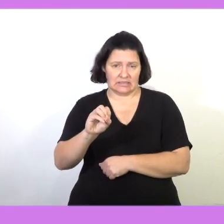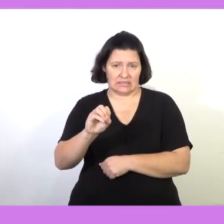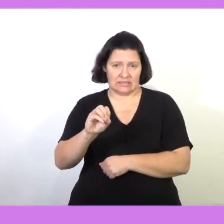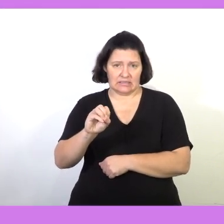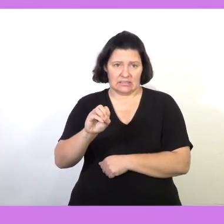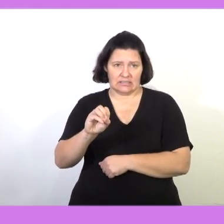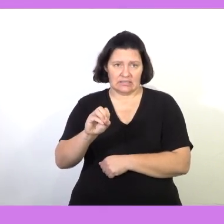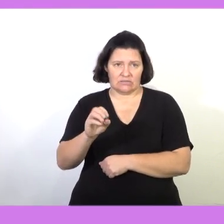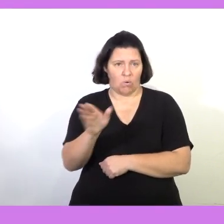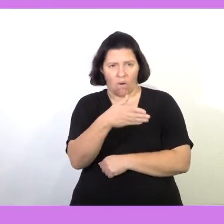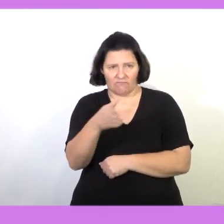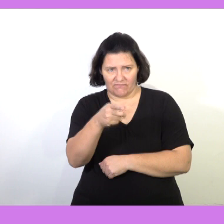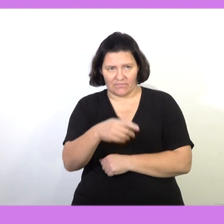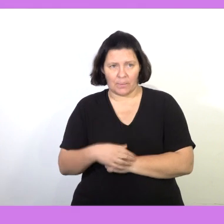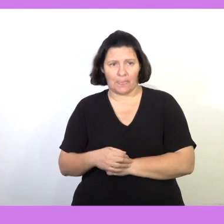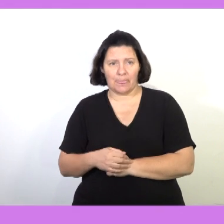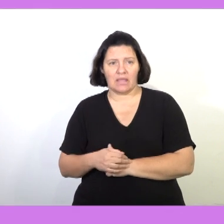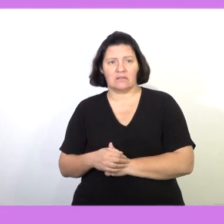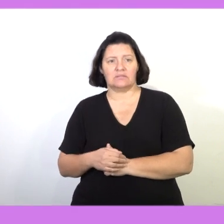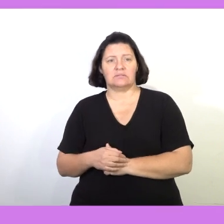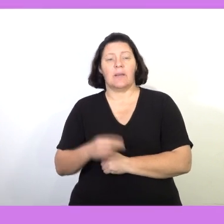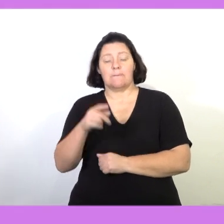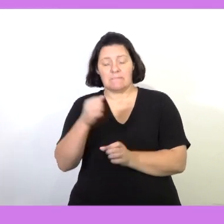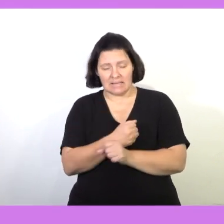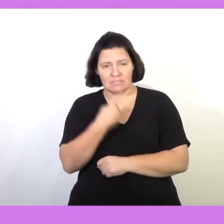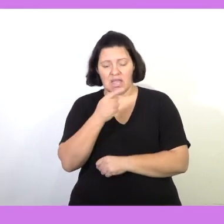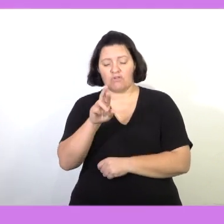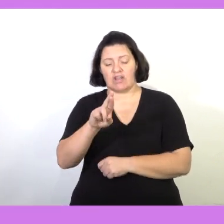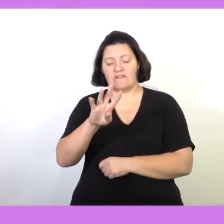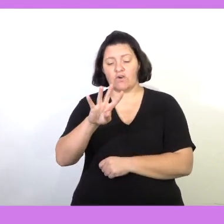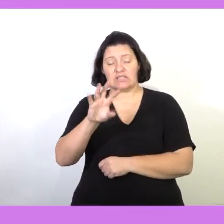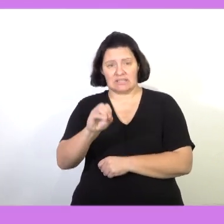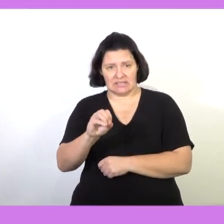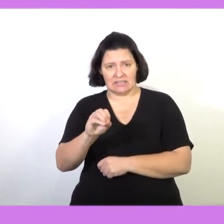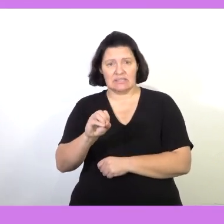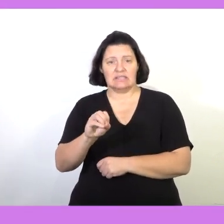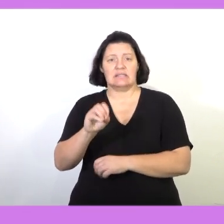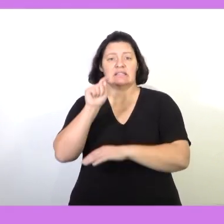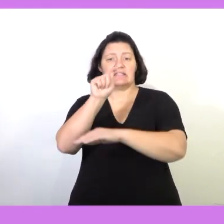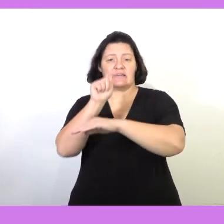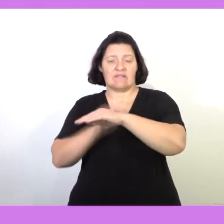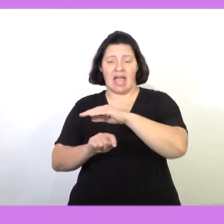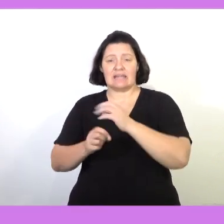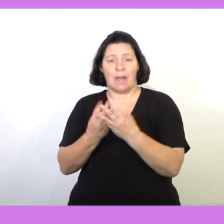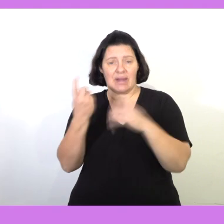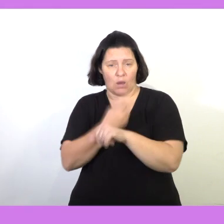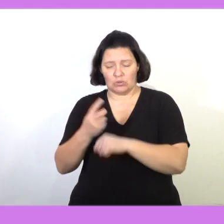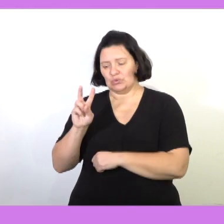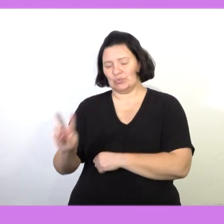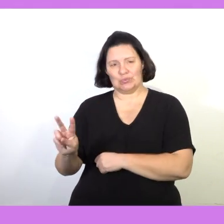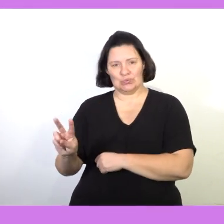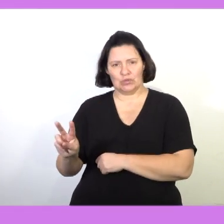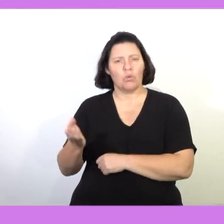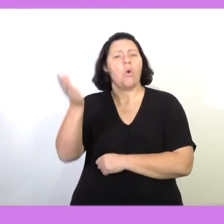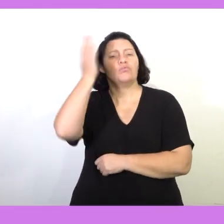40 rands, sorry. I'm going to erase this one. It should be here 40 rands divided by 2